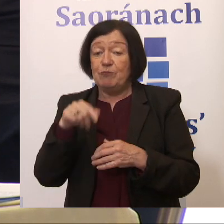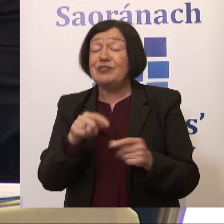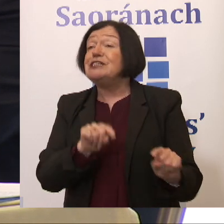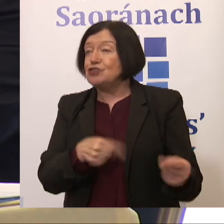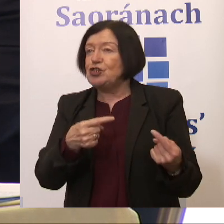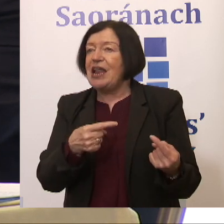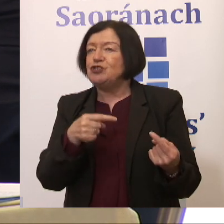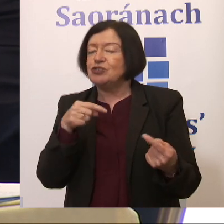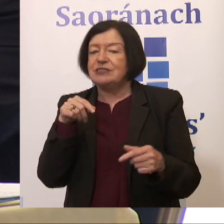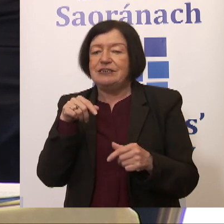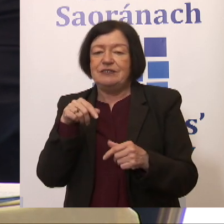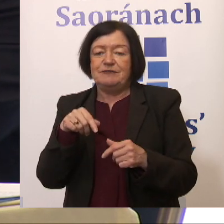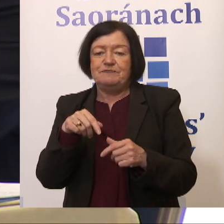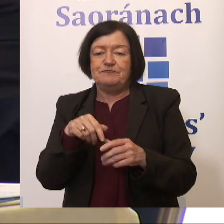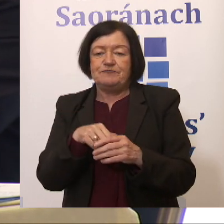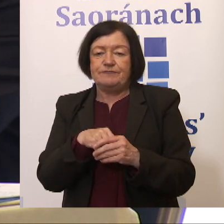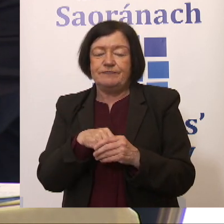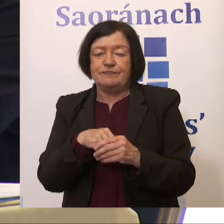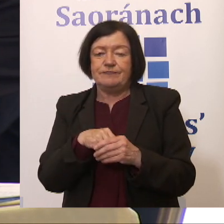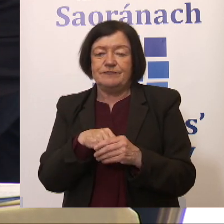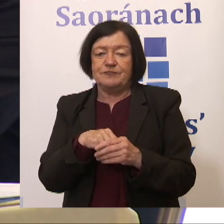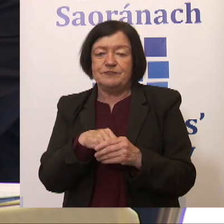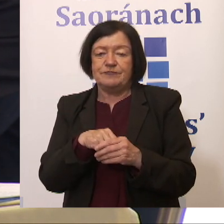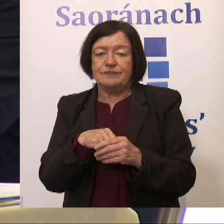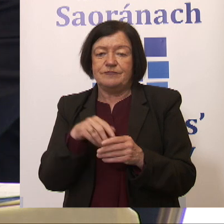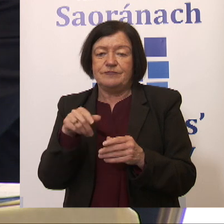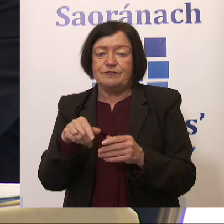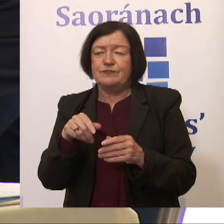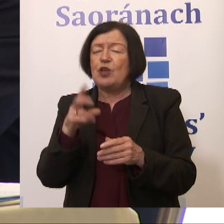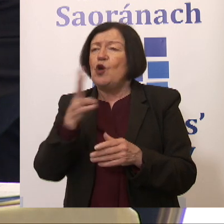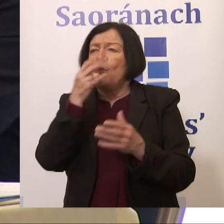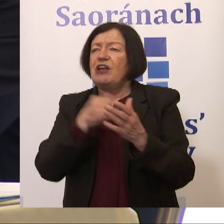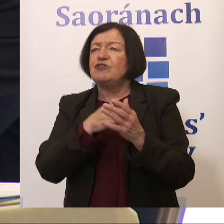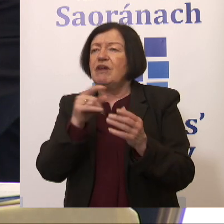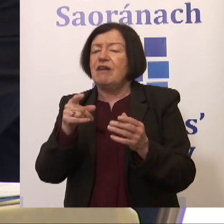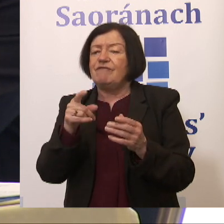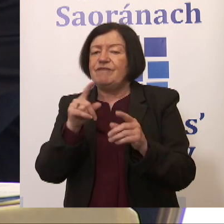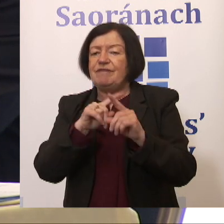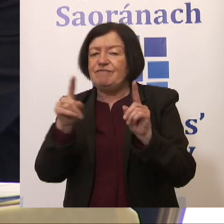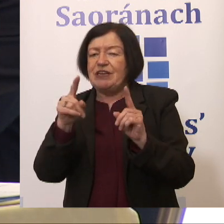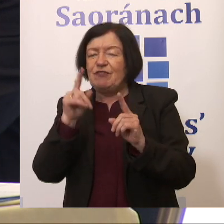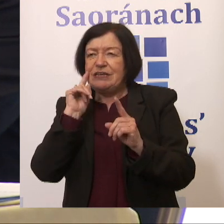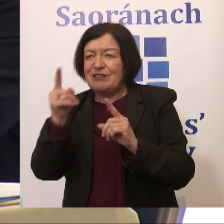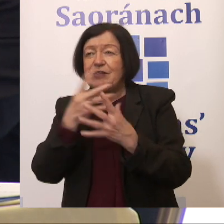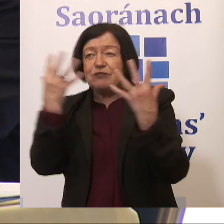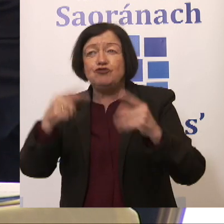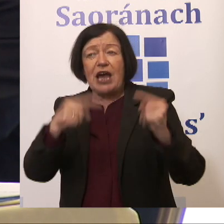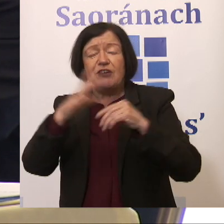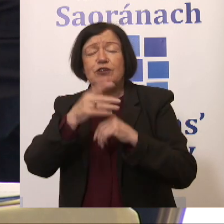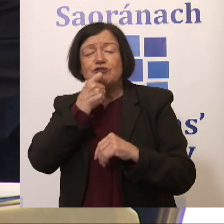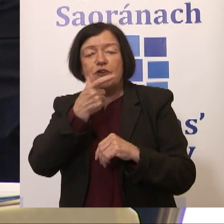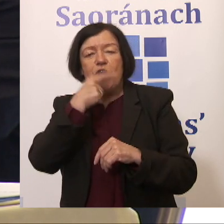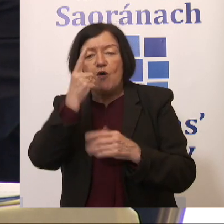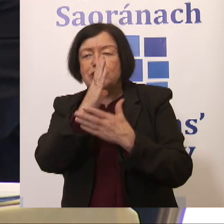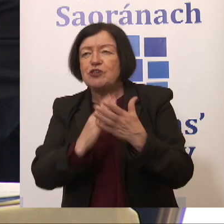challenges, and it's a particular, I mean, I know your question highlights that it is a particular challenge for Dublin, but it is only in some of